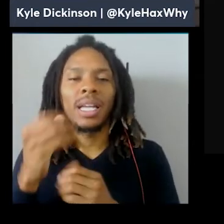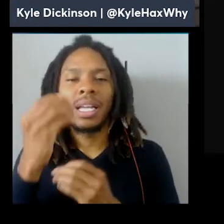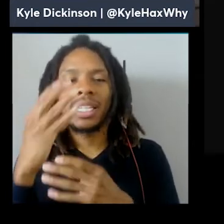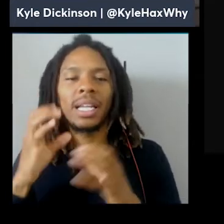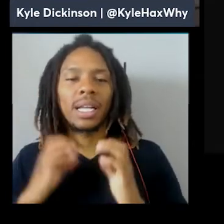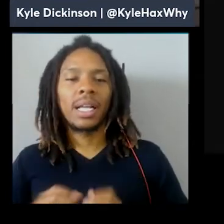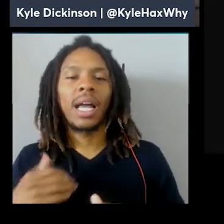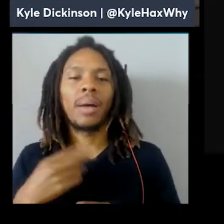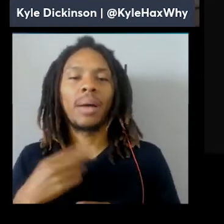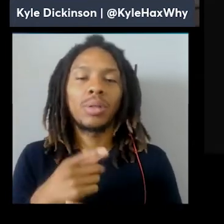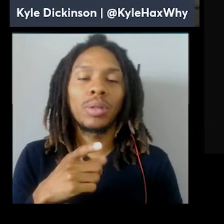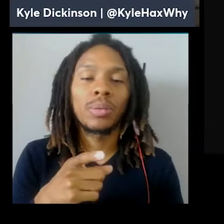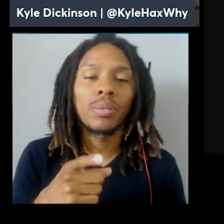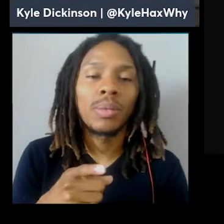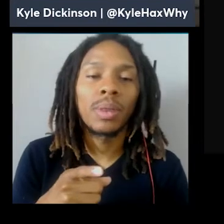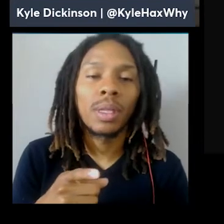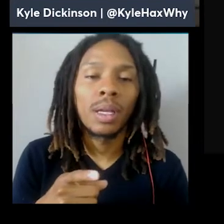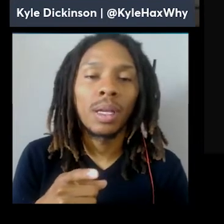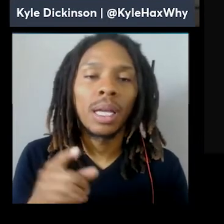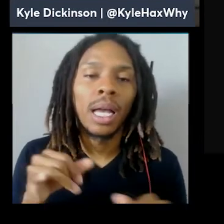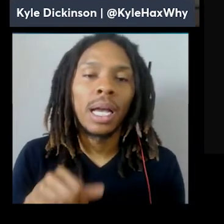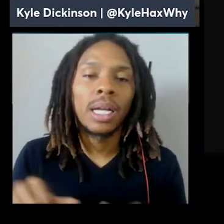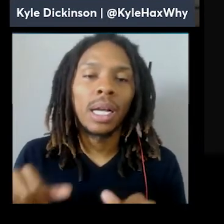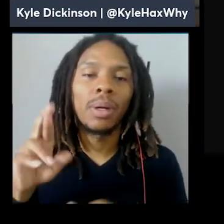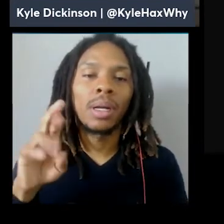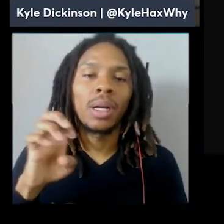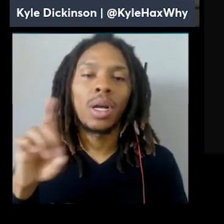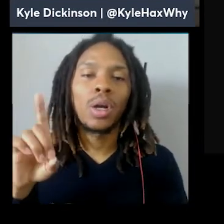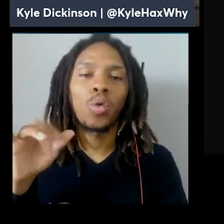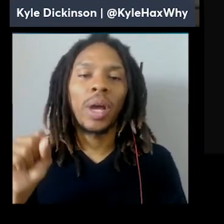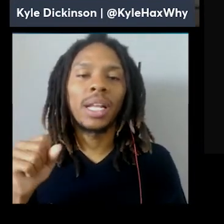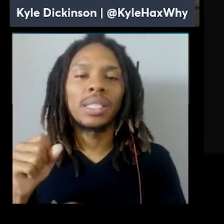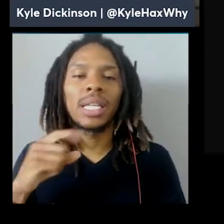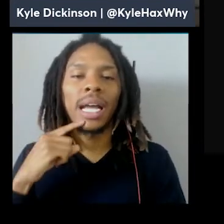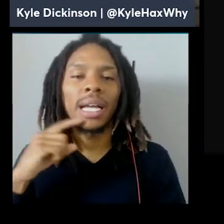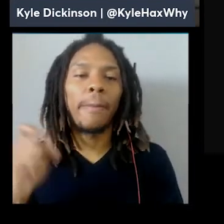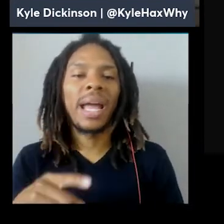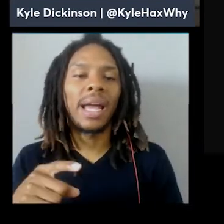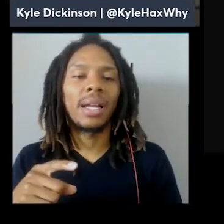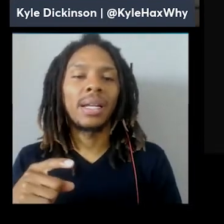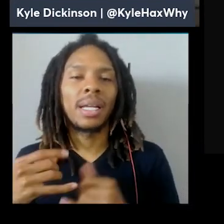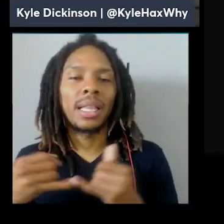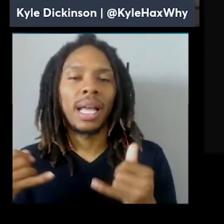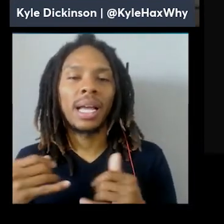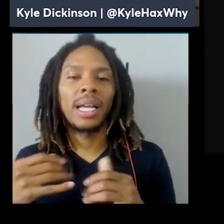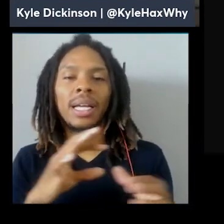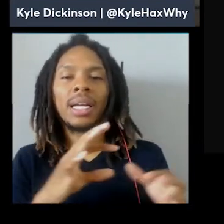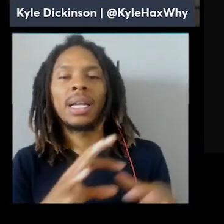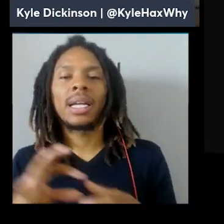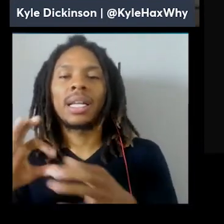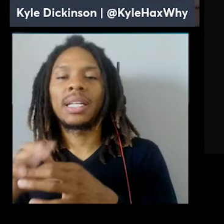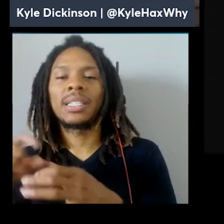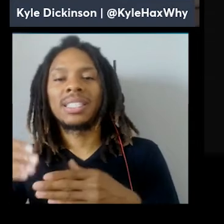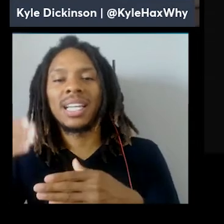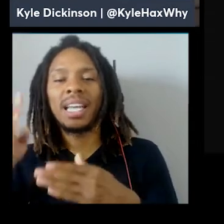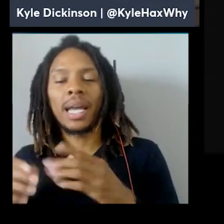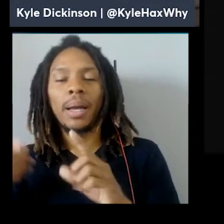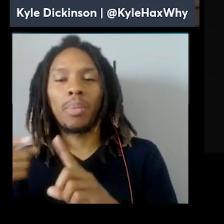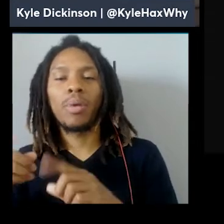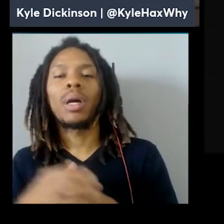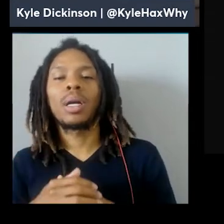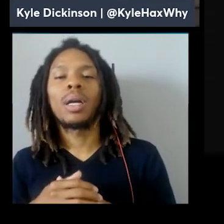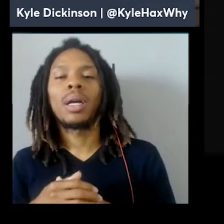the common Redis command line interface here and connecting to this endpoint here. And I'm trying to